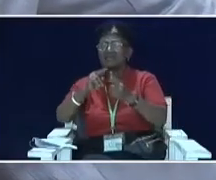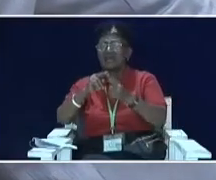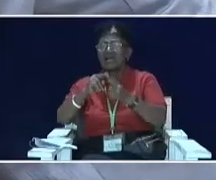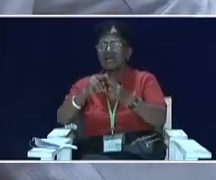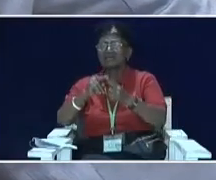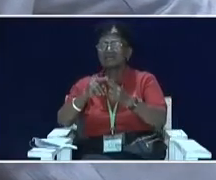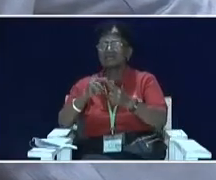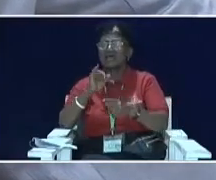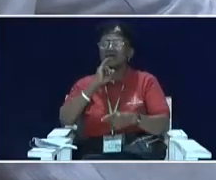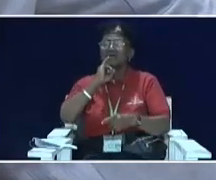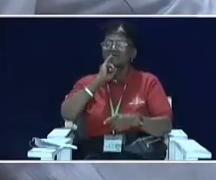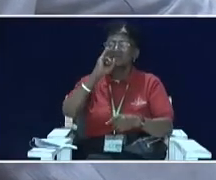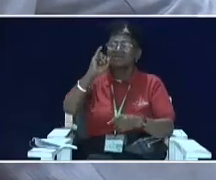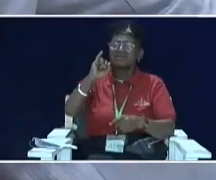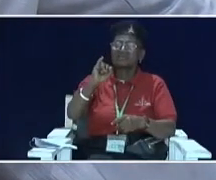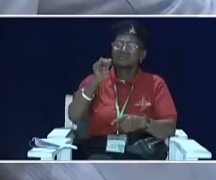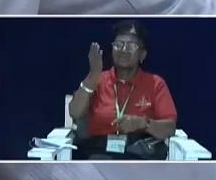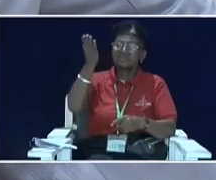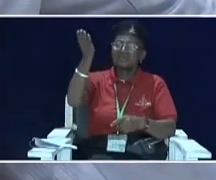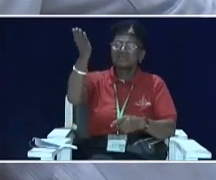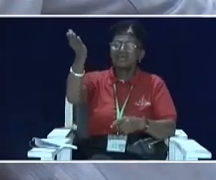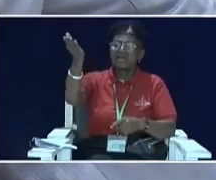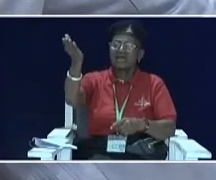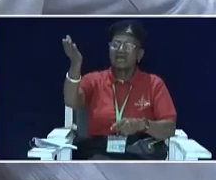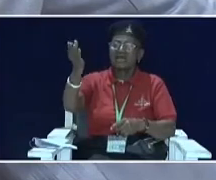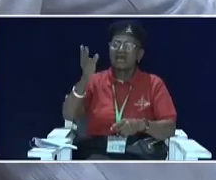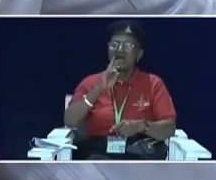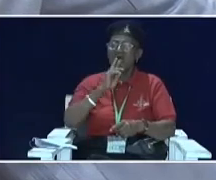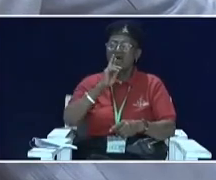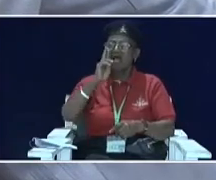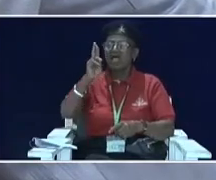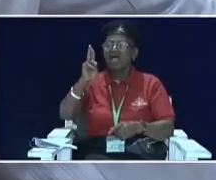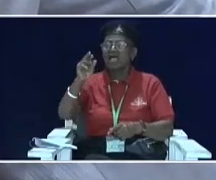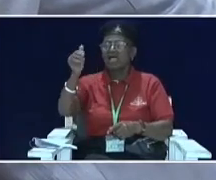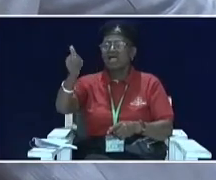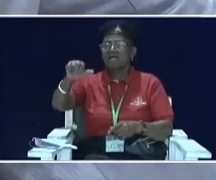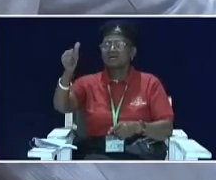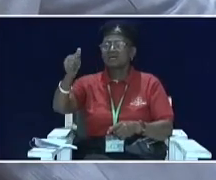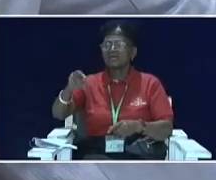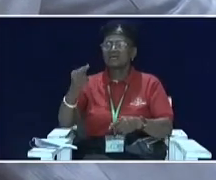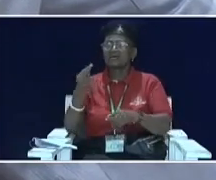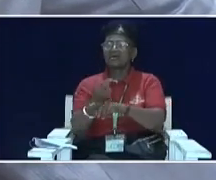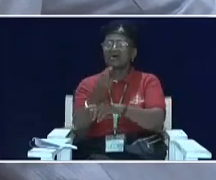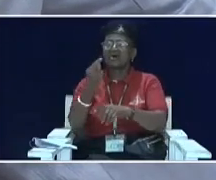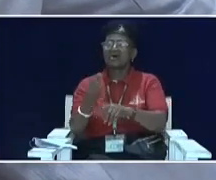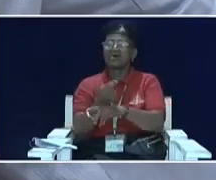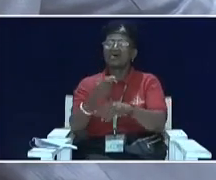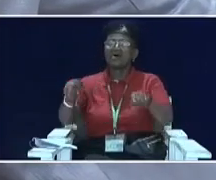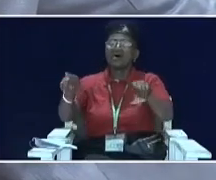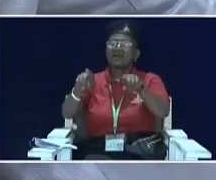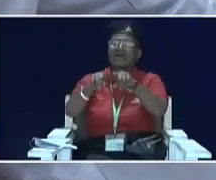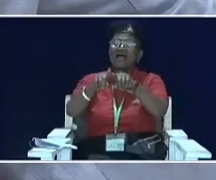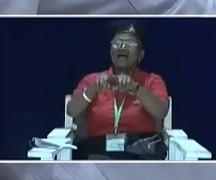Thee, neither is there any rock